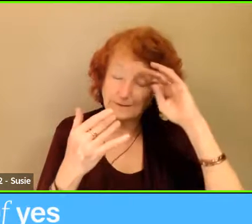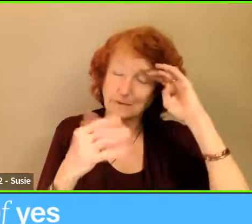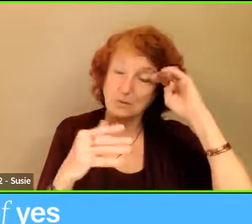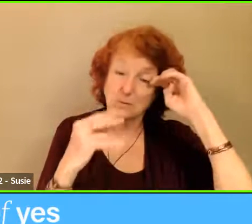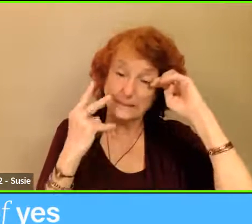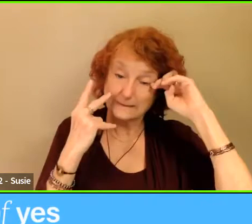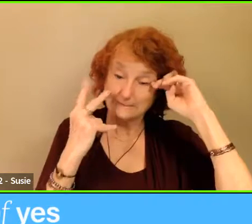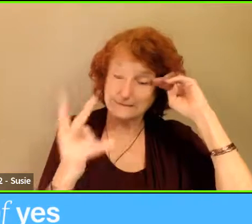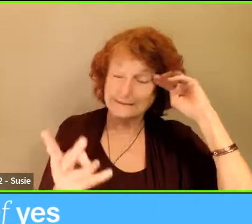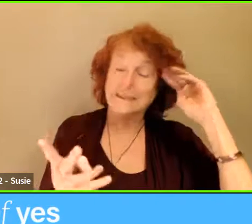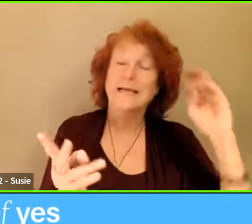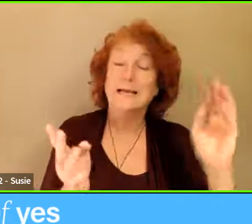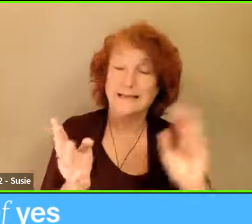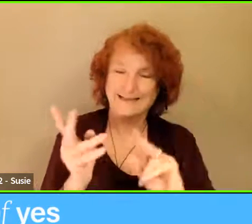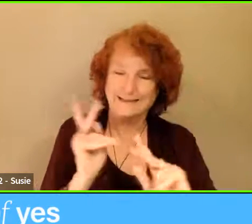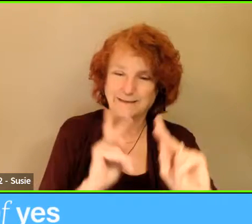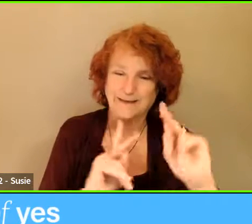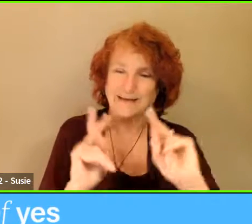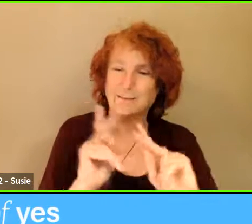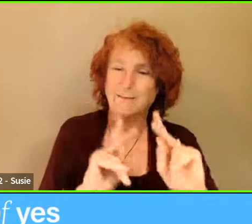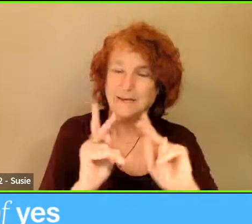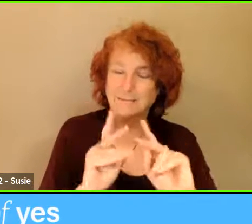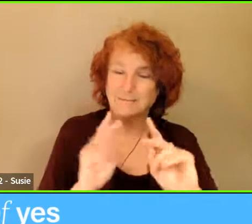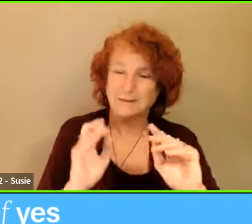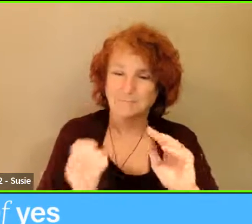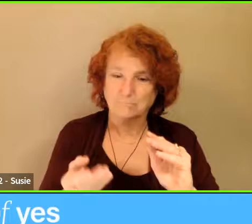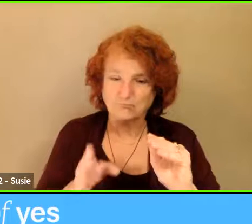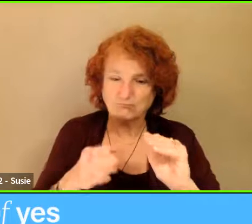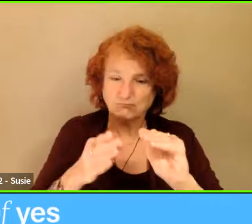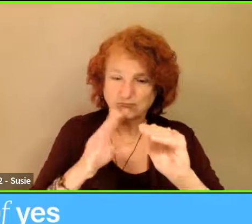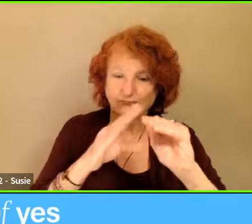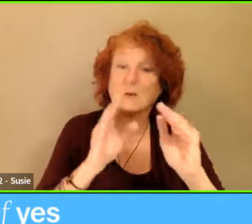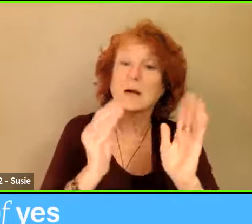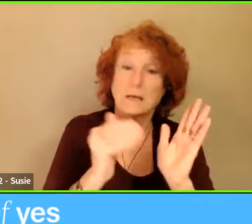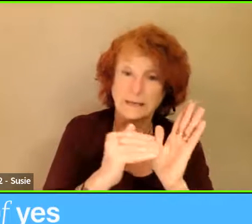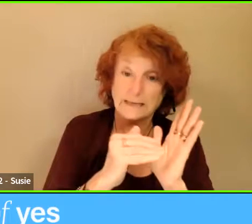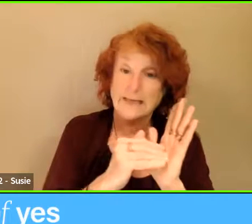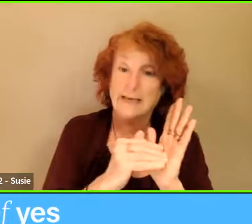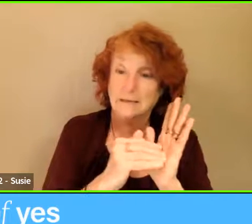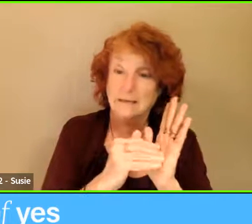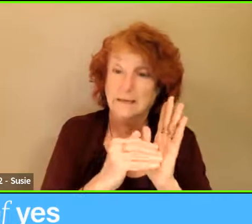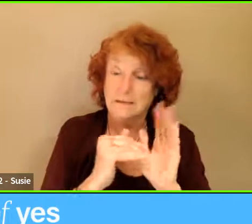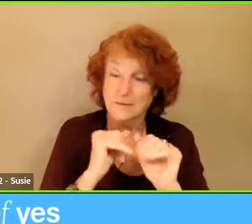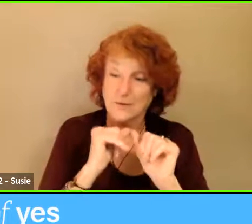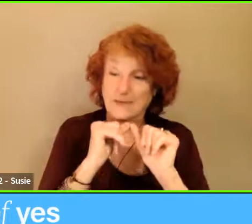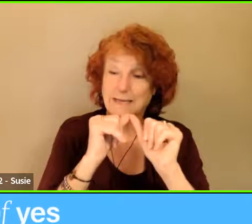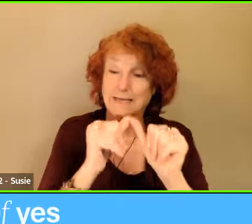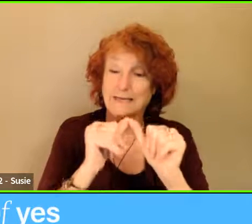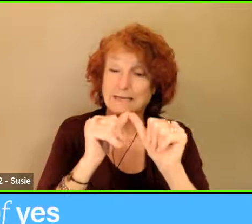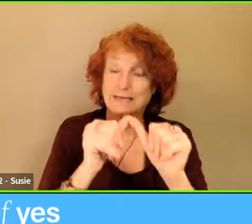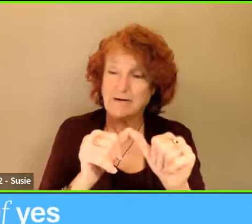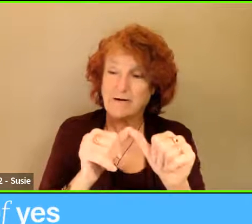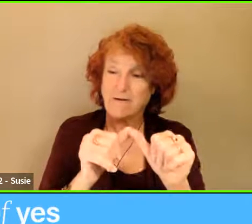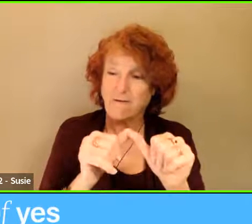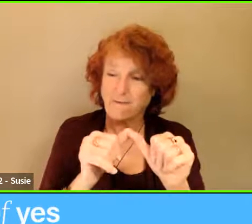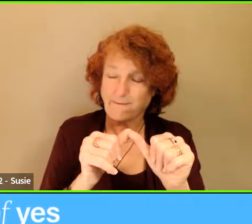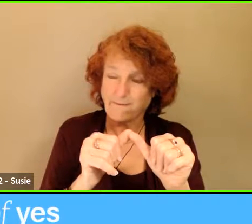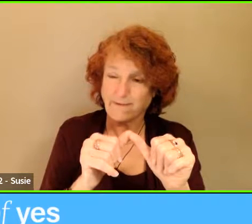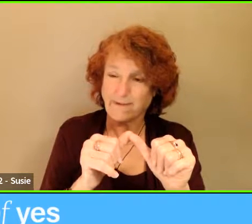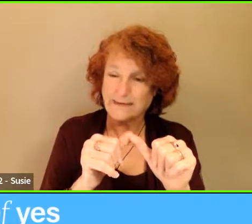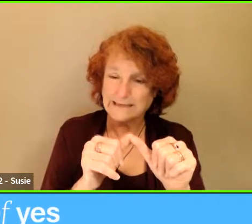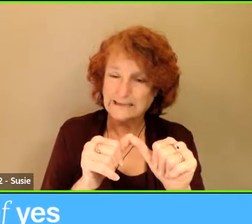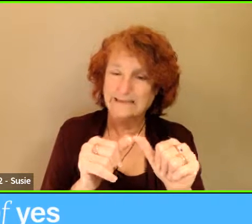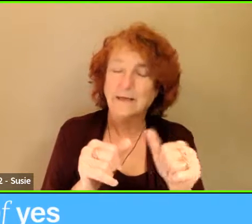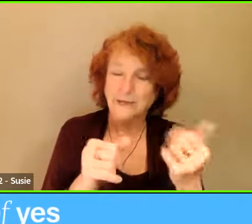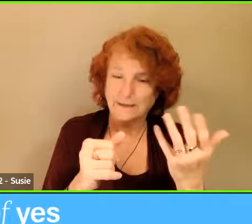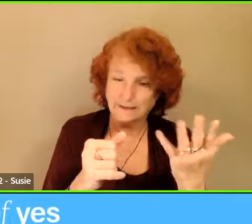our population rebound as we continue to emerge from the